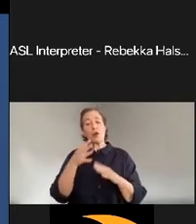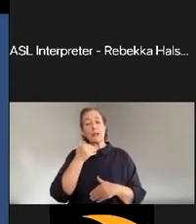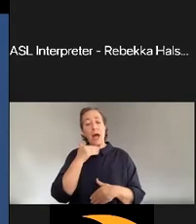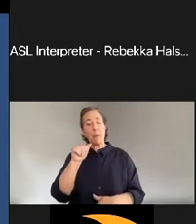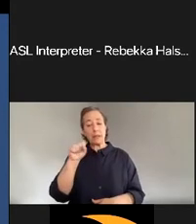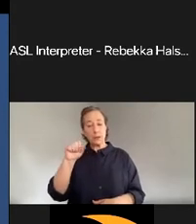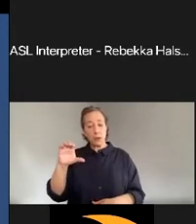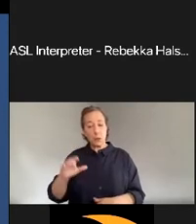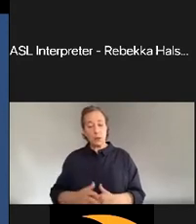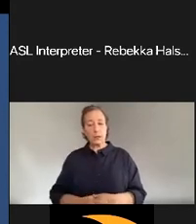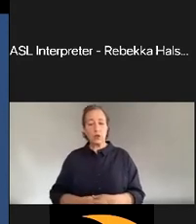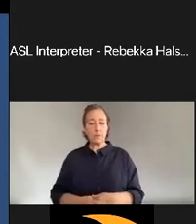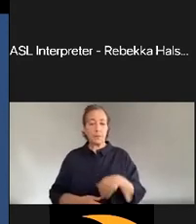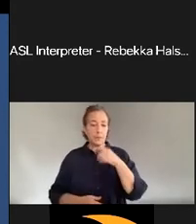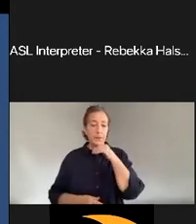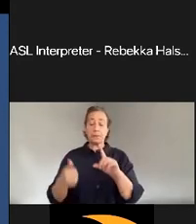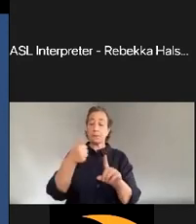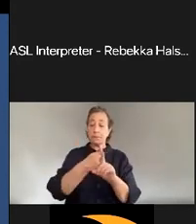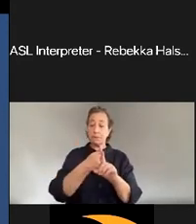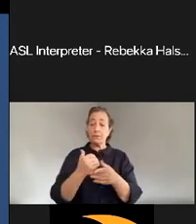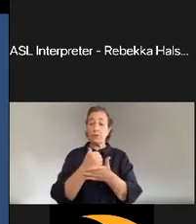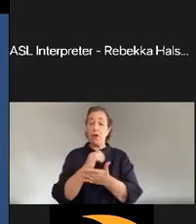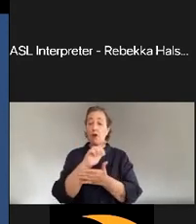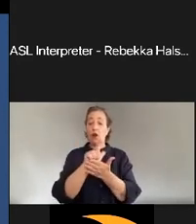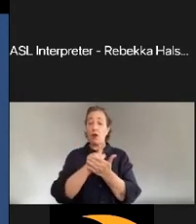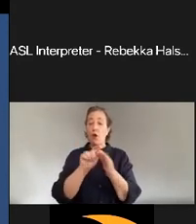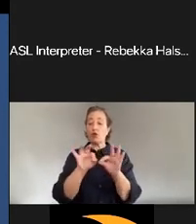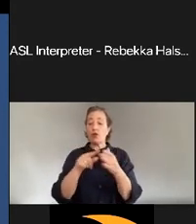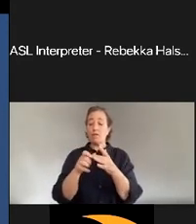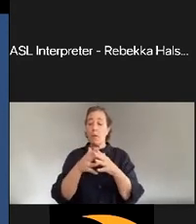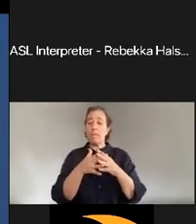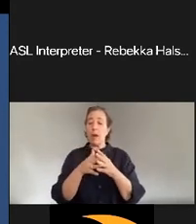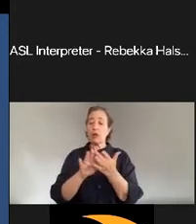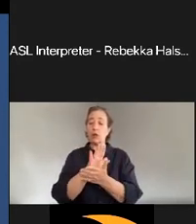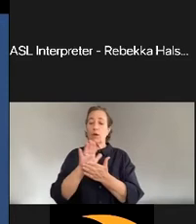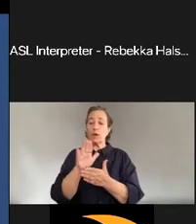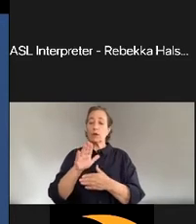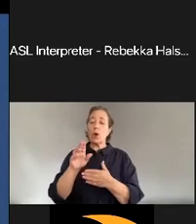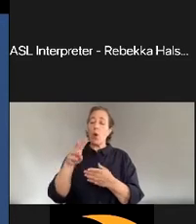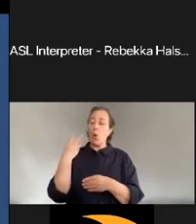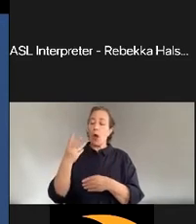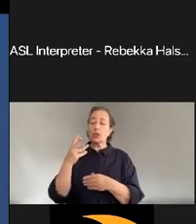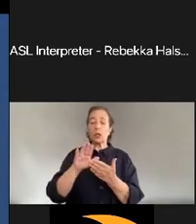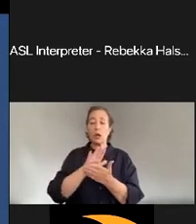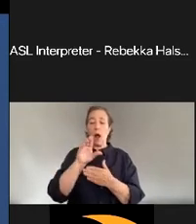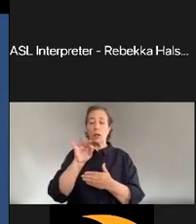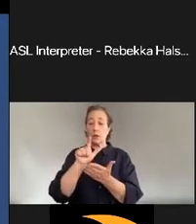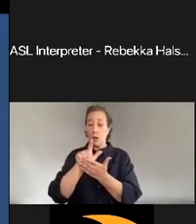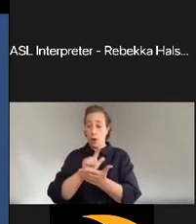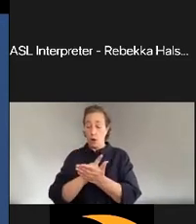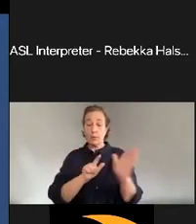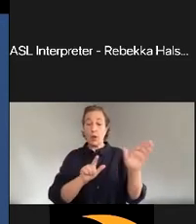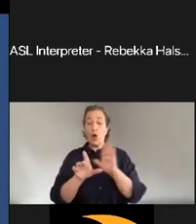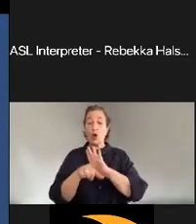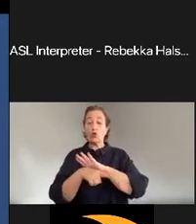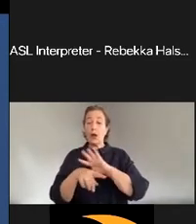Association. Sarah earned her law degree from American University's Washington College of Law and her undergraduate